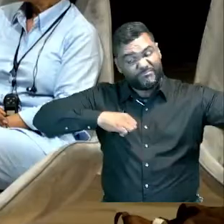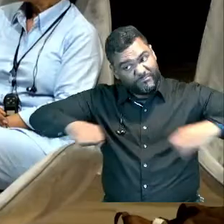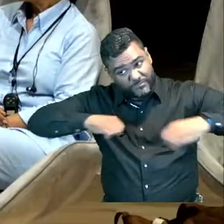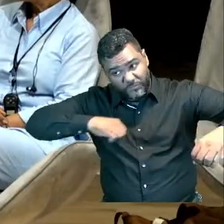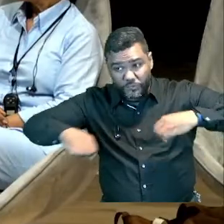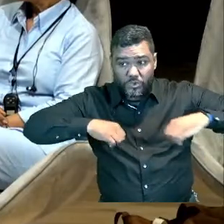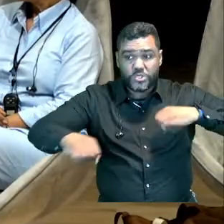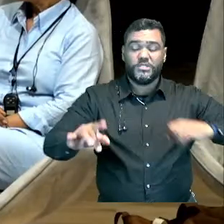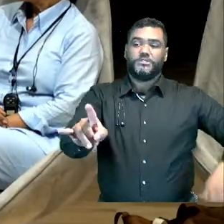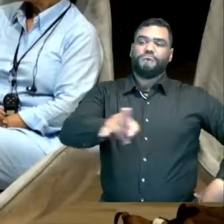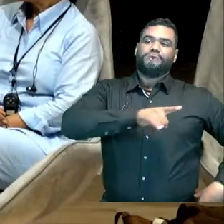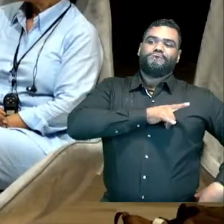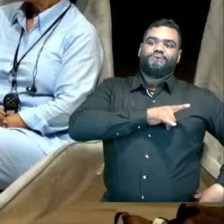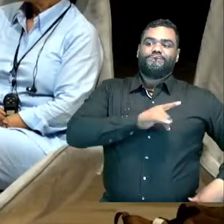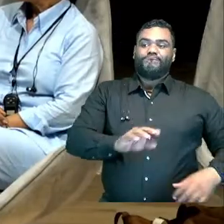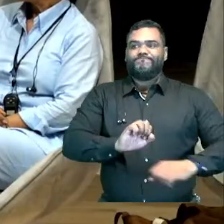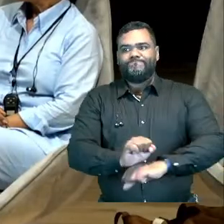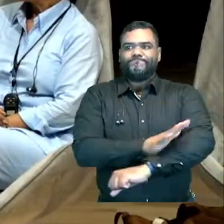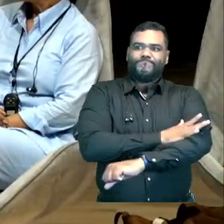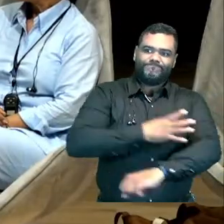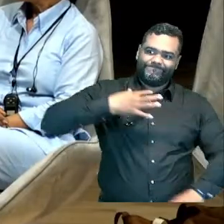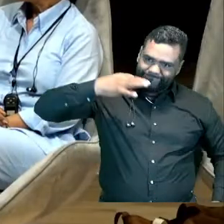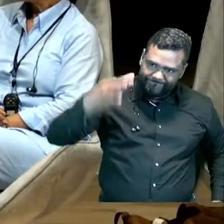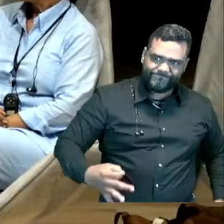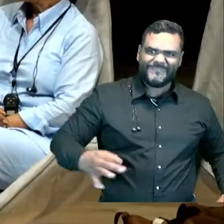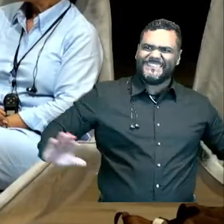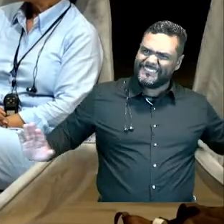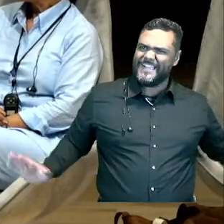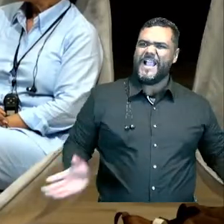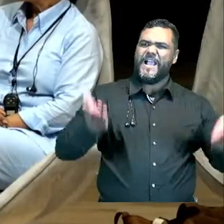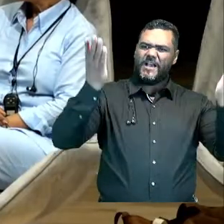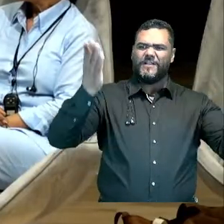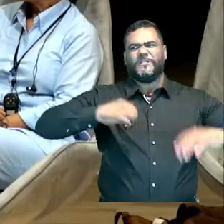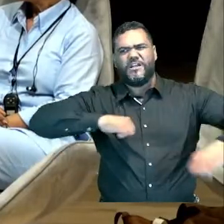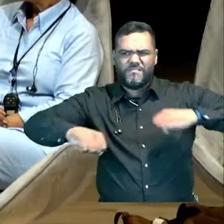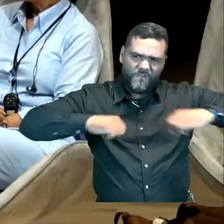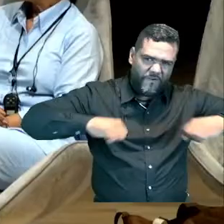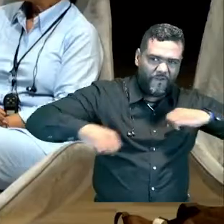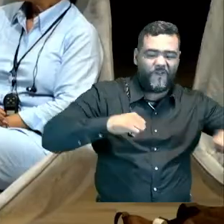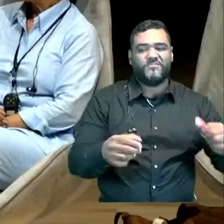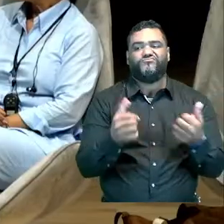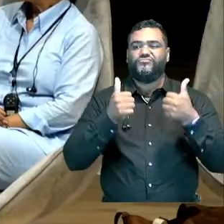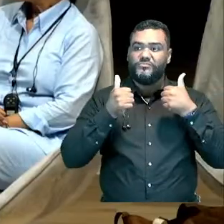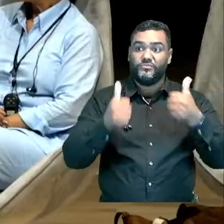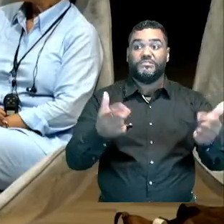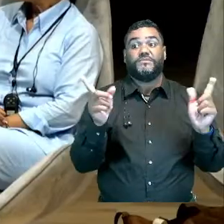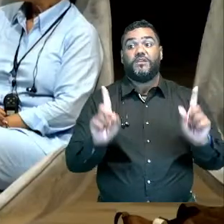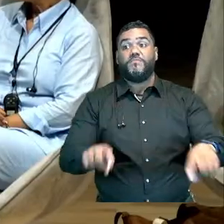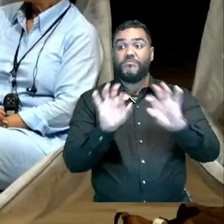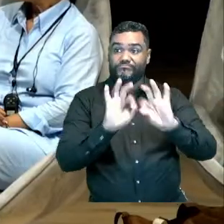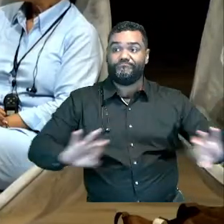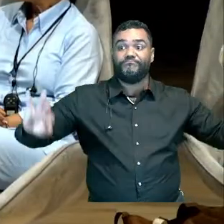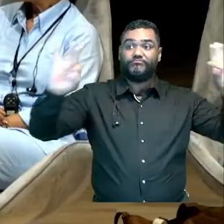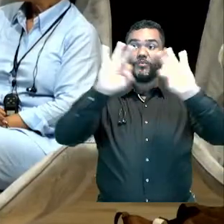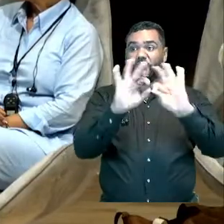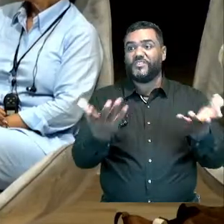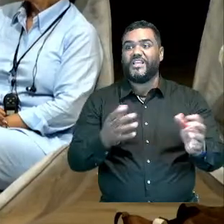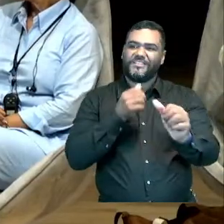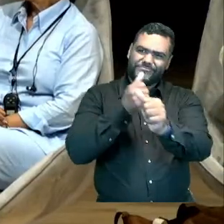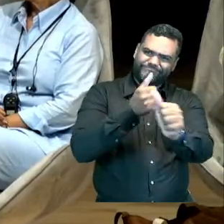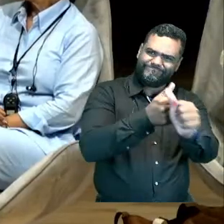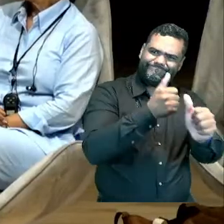also be part of mentorship. And mentorship is another aspect of organization that